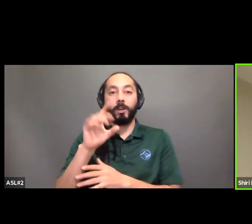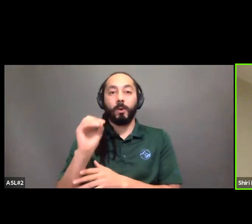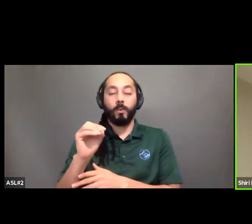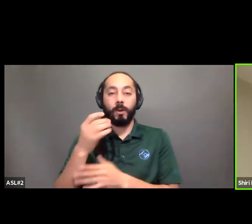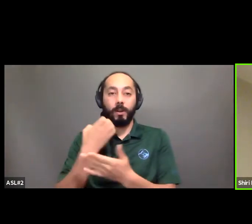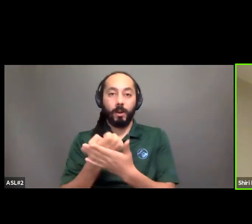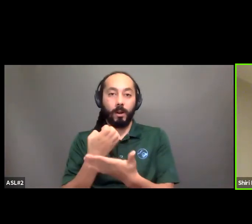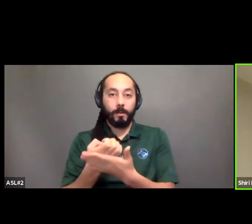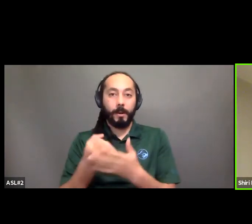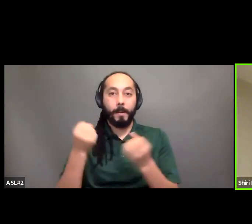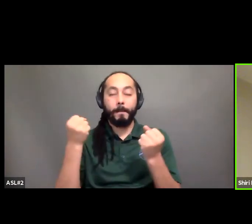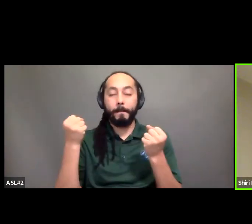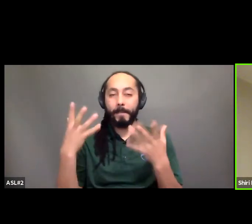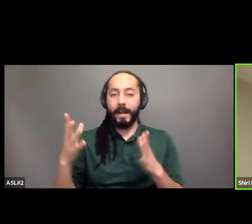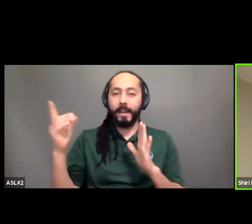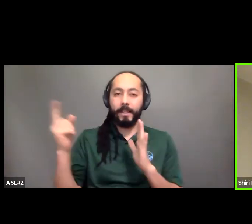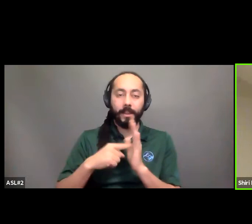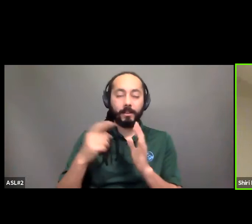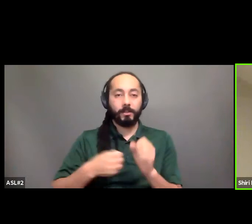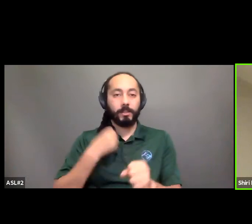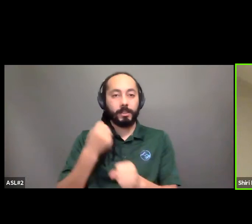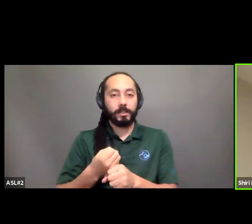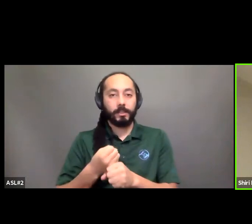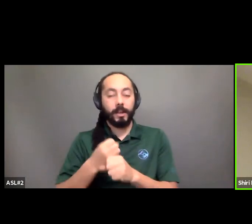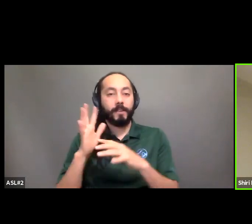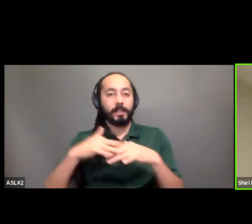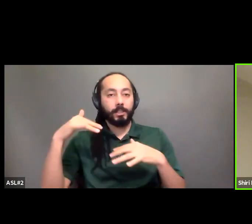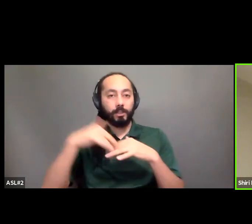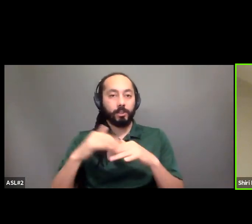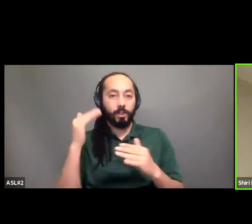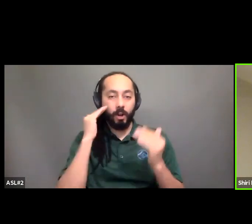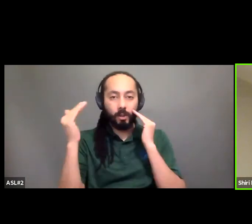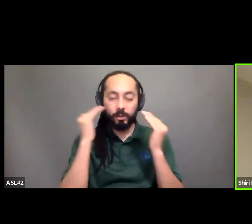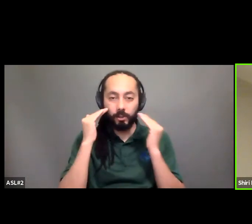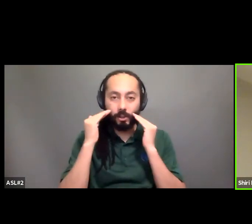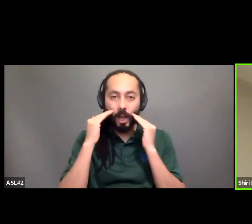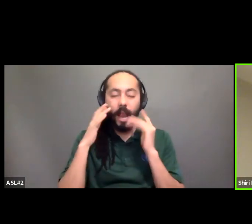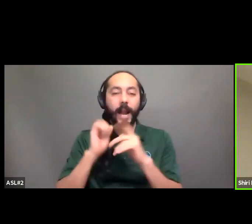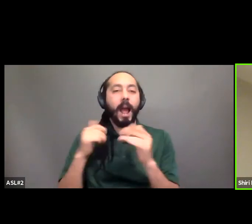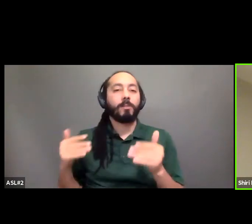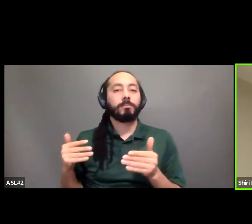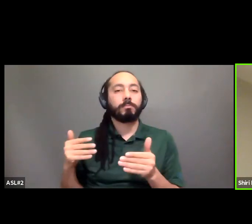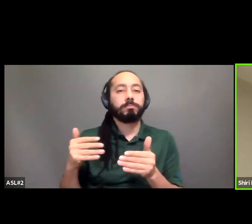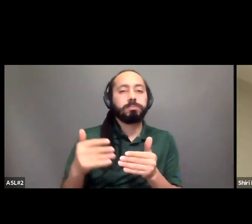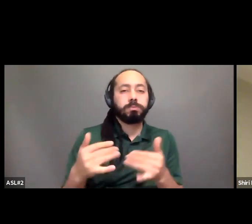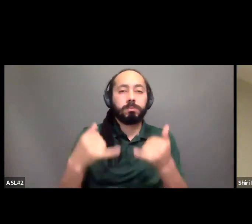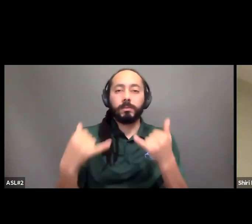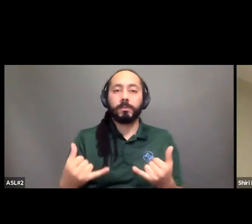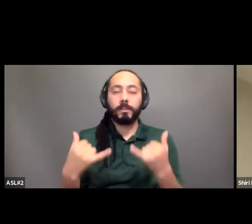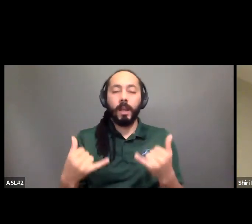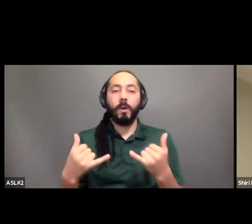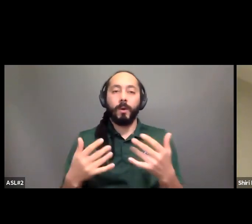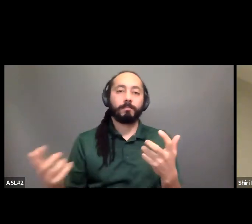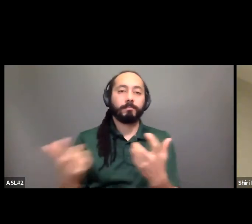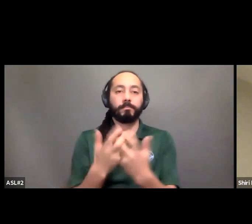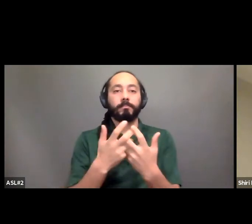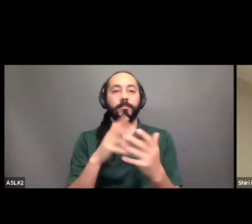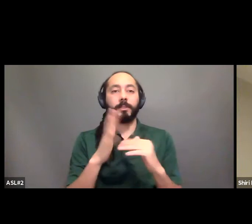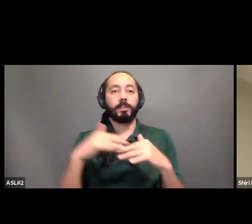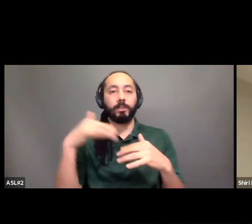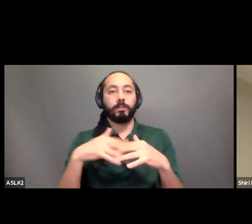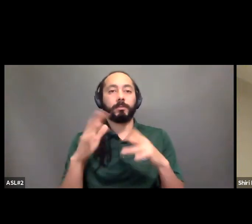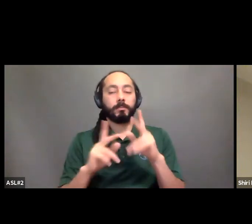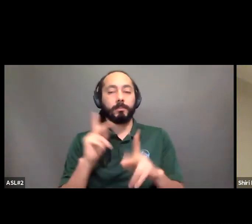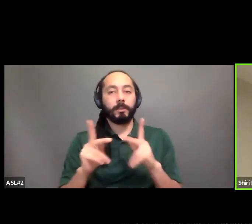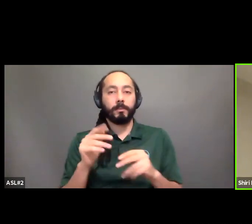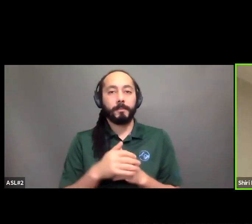of Indigenous knowledge and contemporary forms of Indigenous adaptation and innovation. This vision draws reference